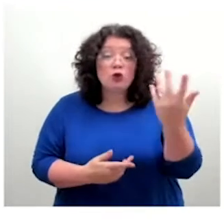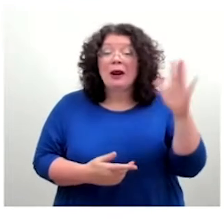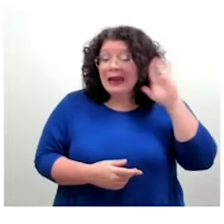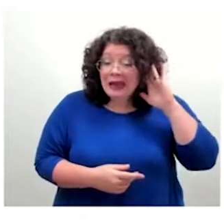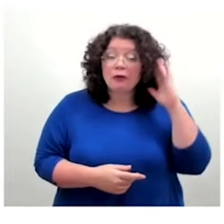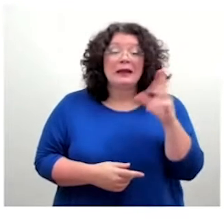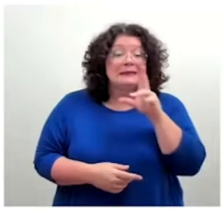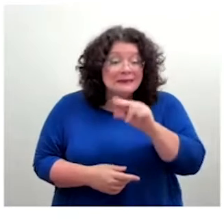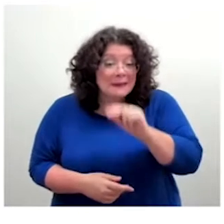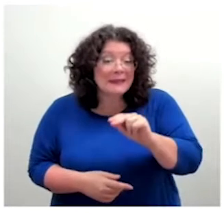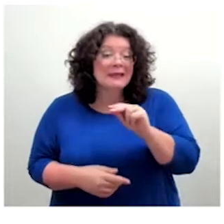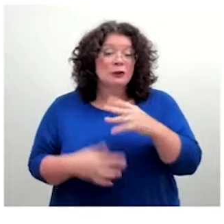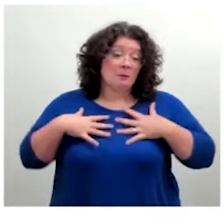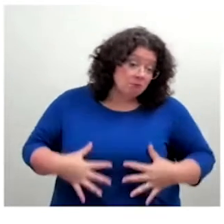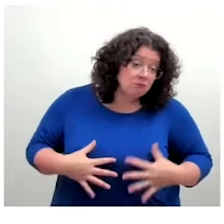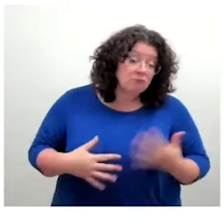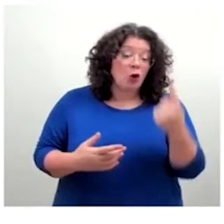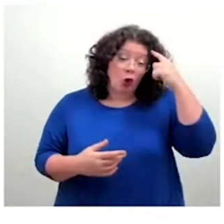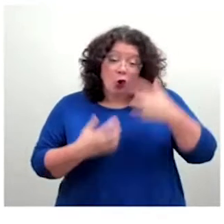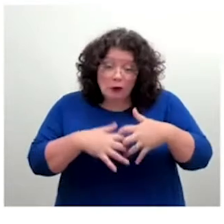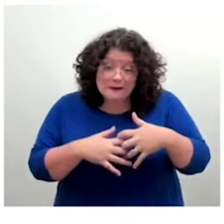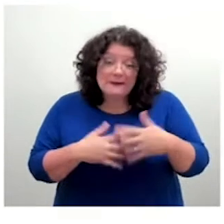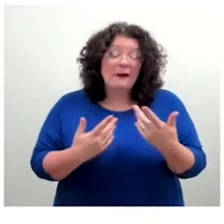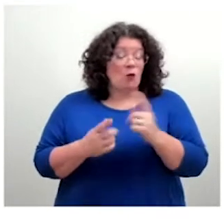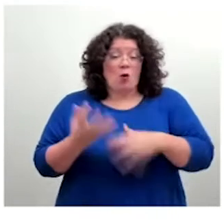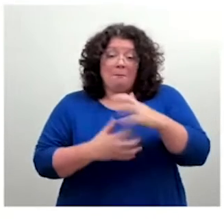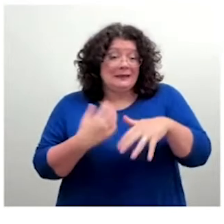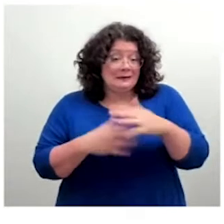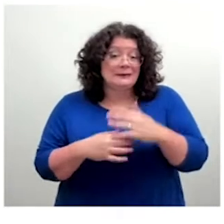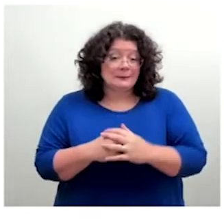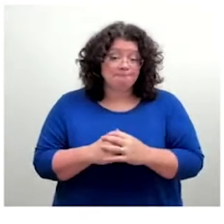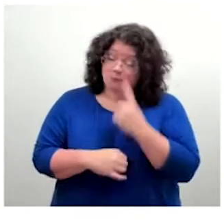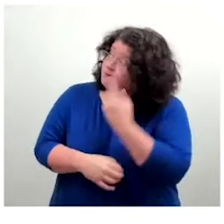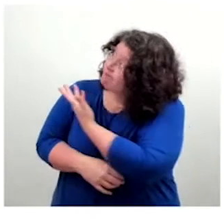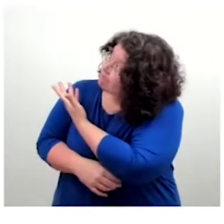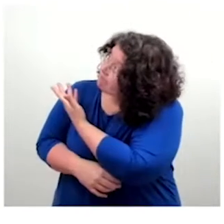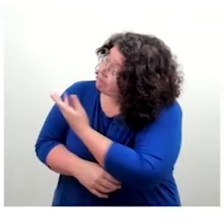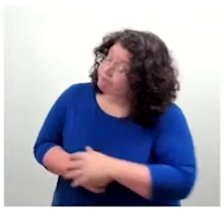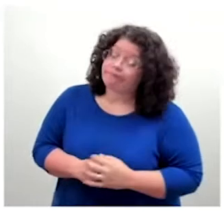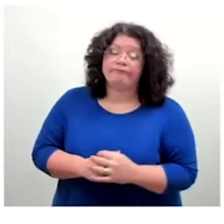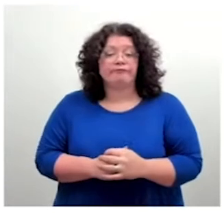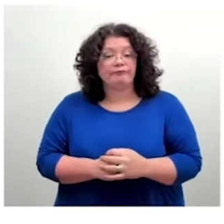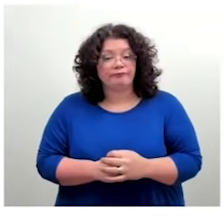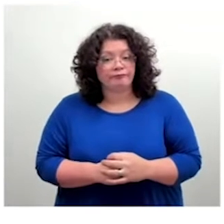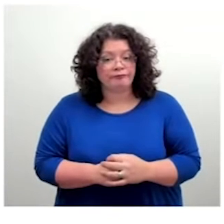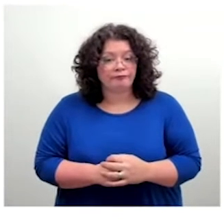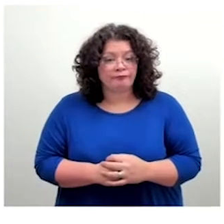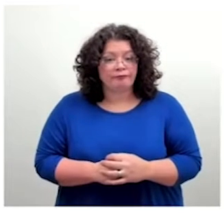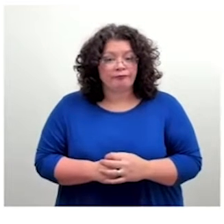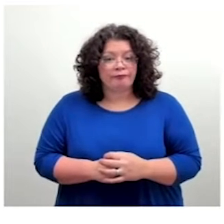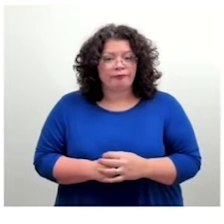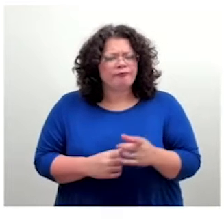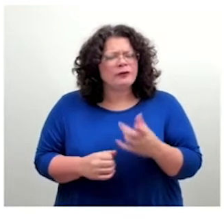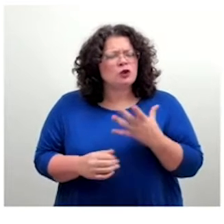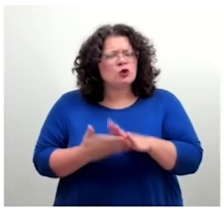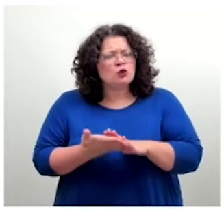reader, which is a piece of software that's used to read out the text on a website for someone who's visually impaired or blind. Similarly, we shouldn't